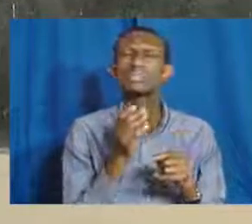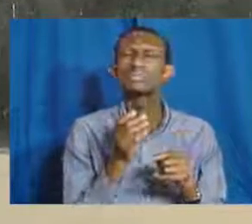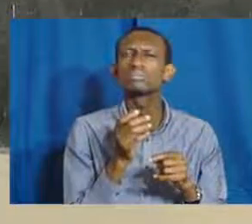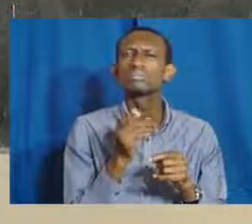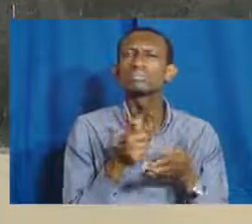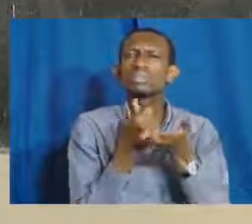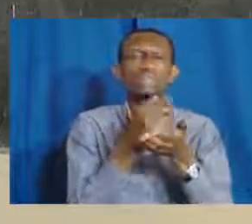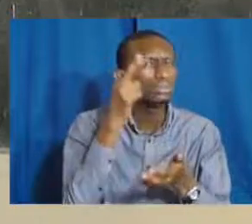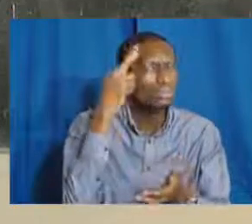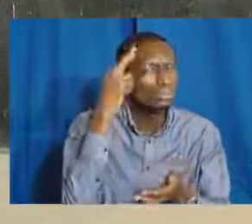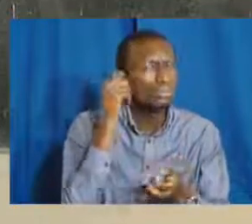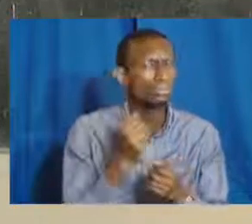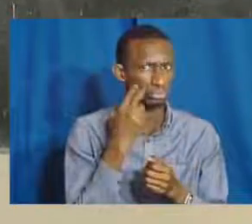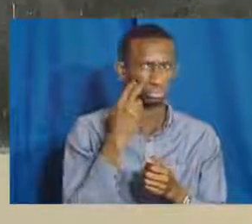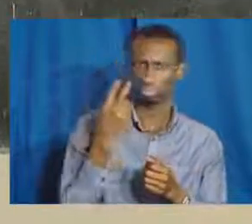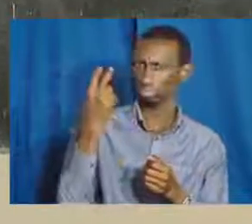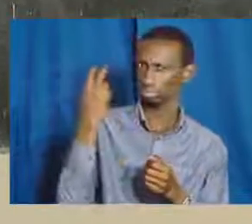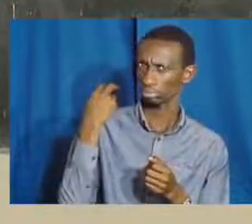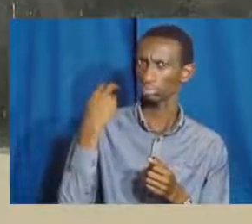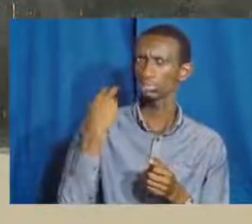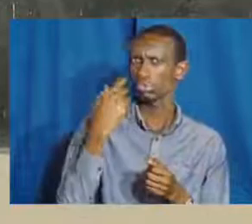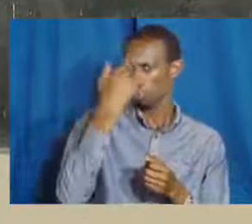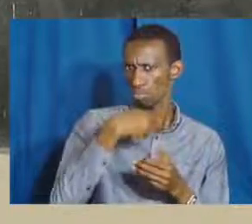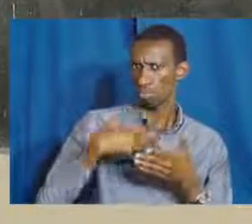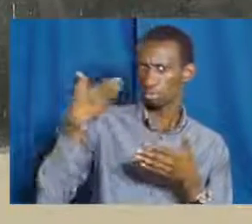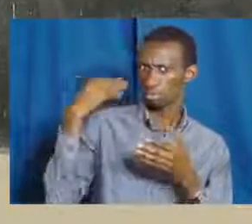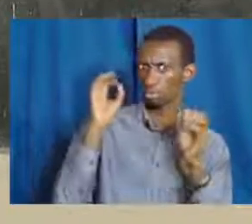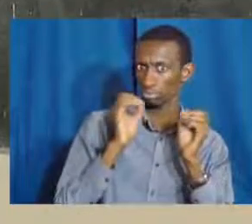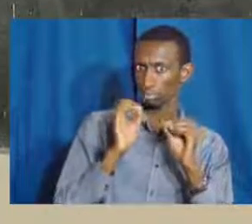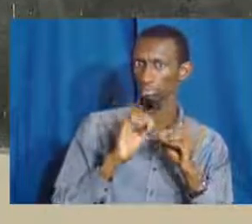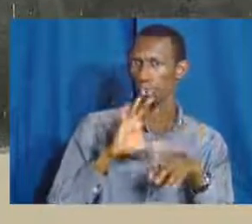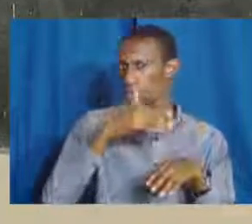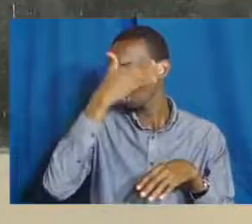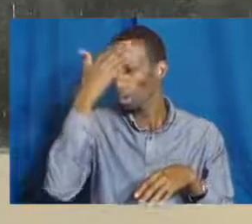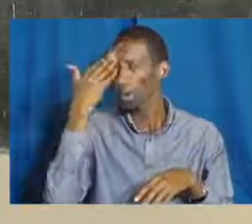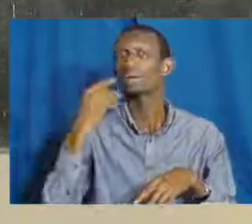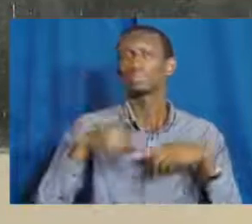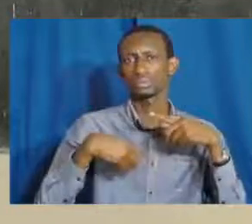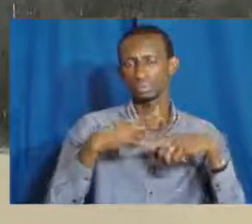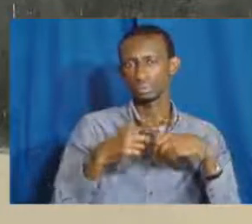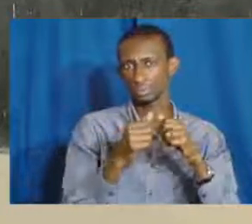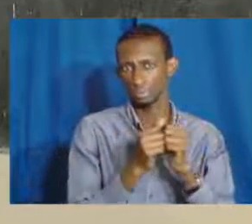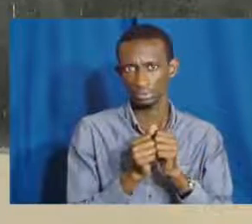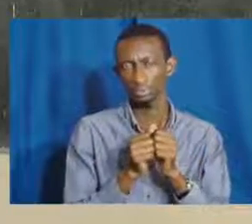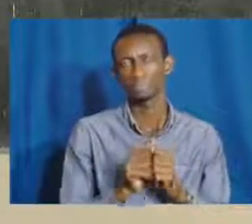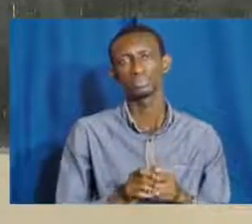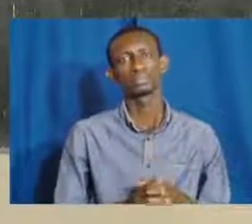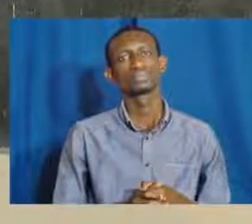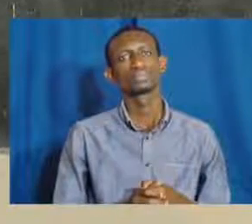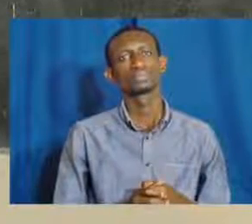you, I want us to go together, and I want to see whether you still remember what we talked about even yesterday.